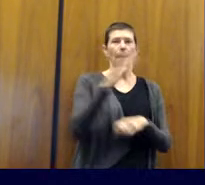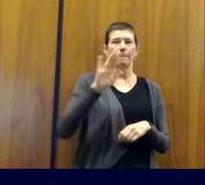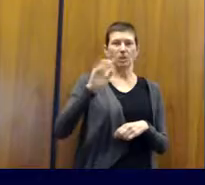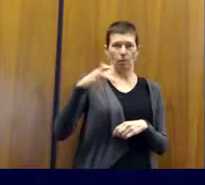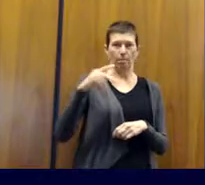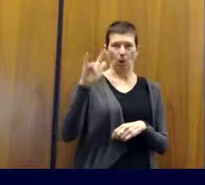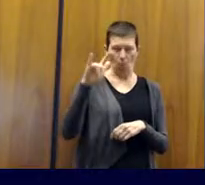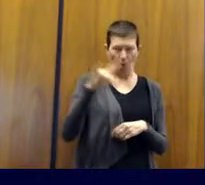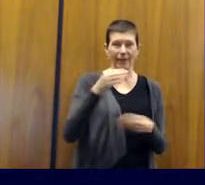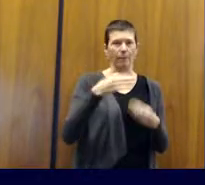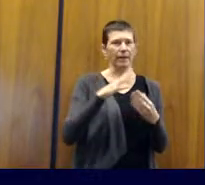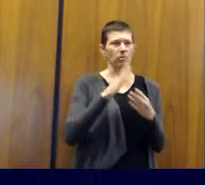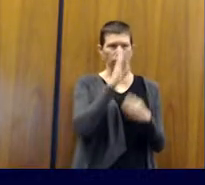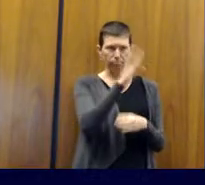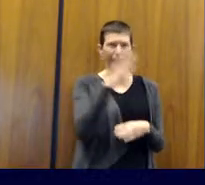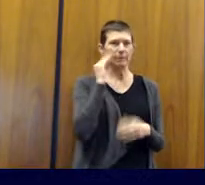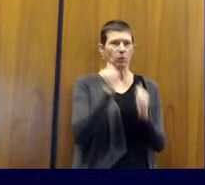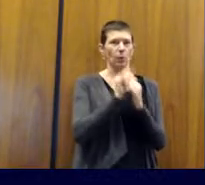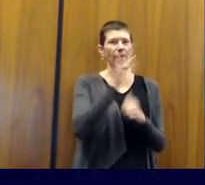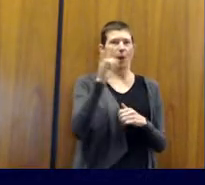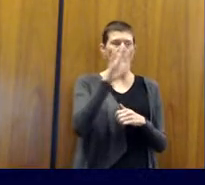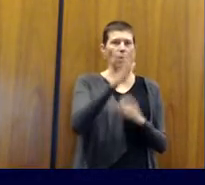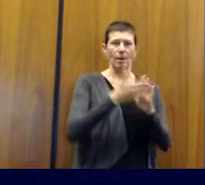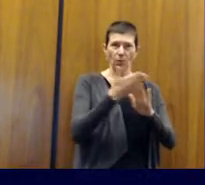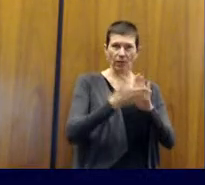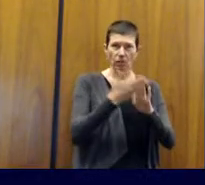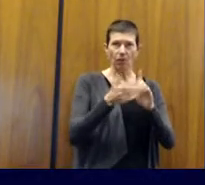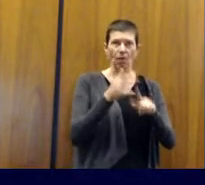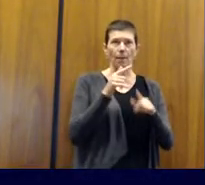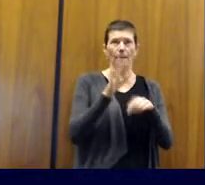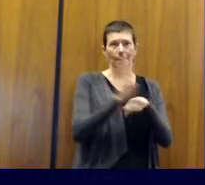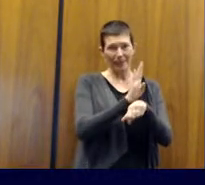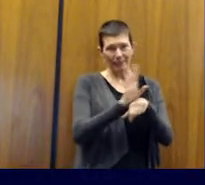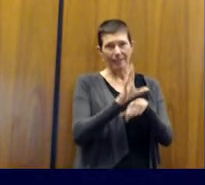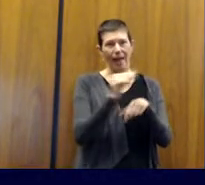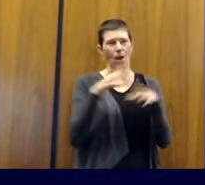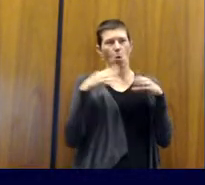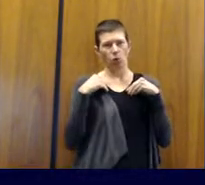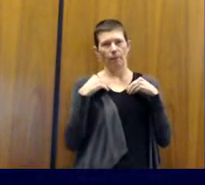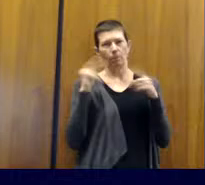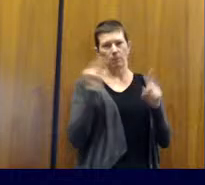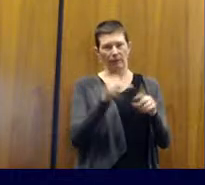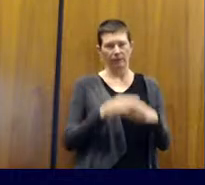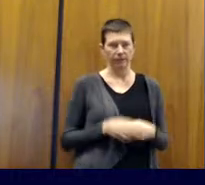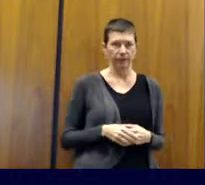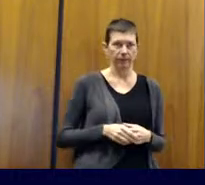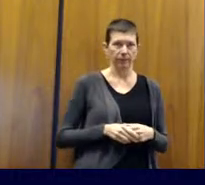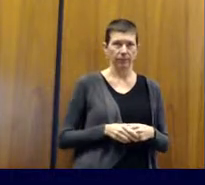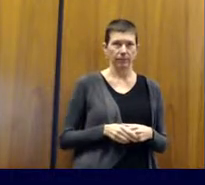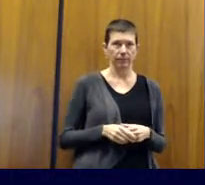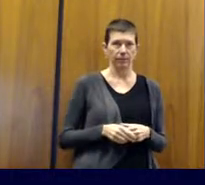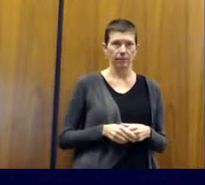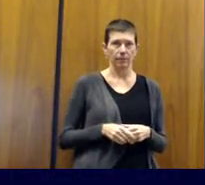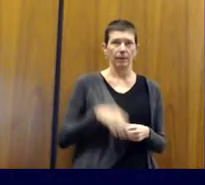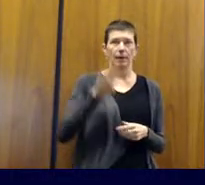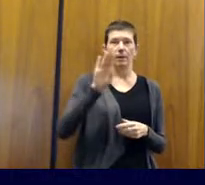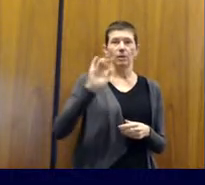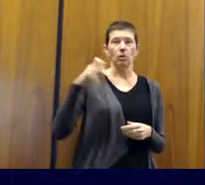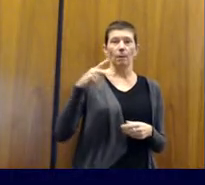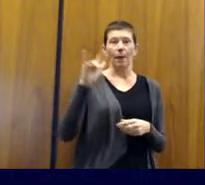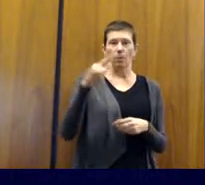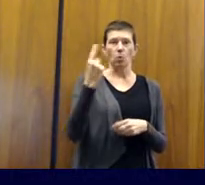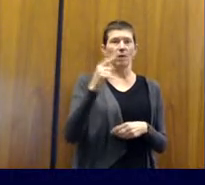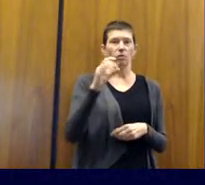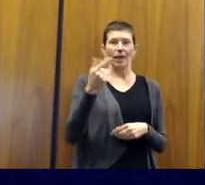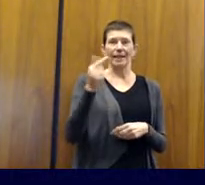me direct experience with the airport's operations from a business and ownership perspective. Bishop Airport is one of